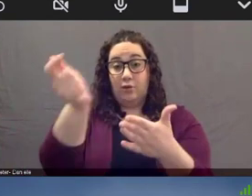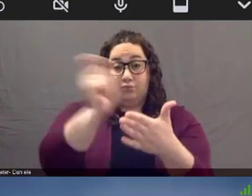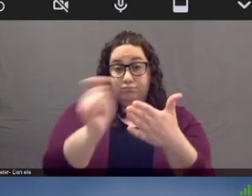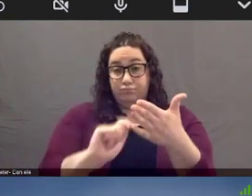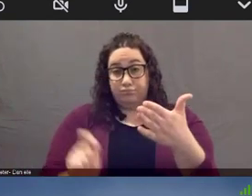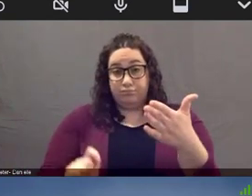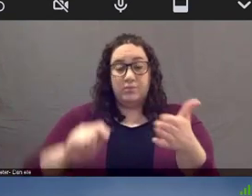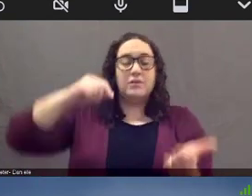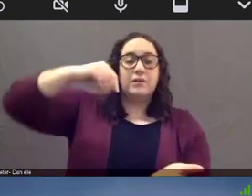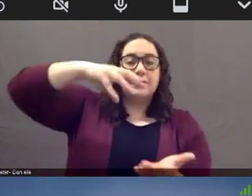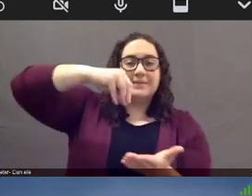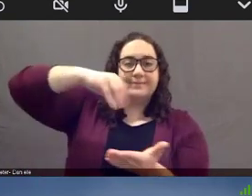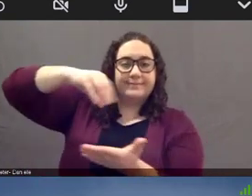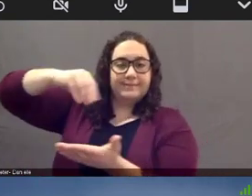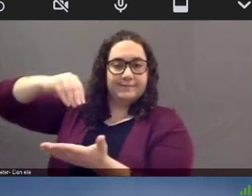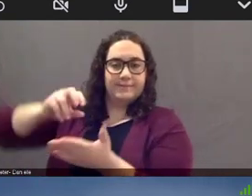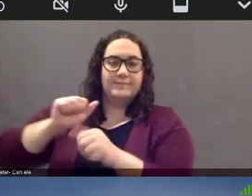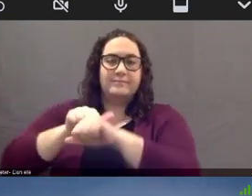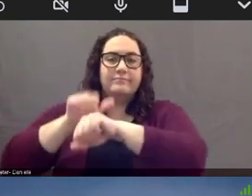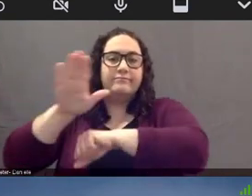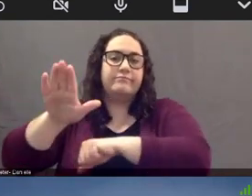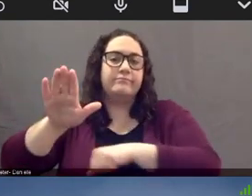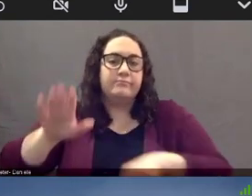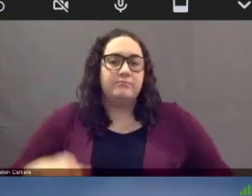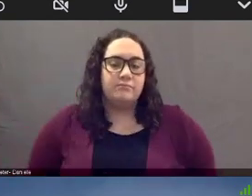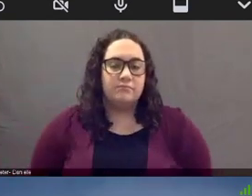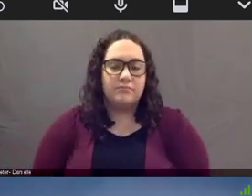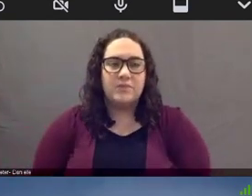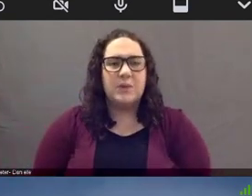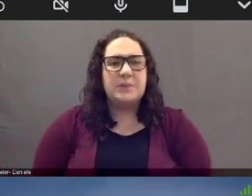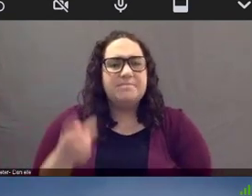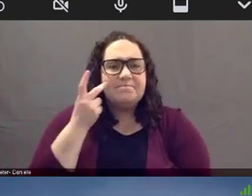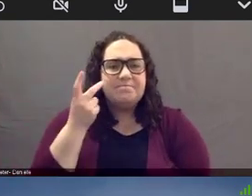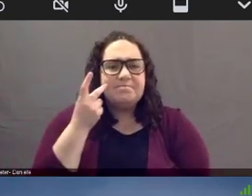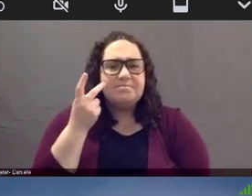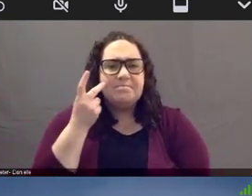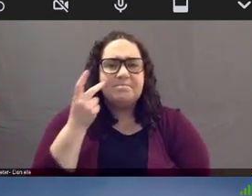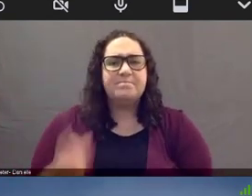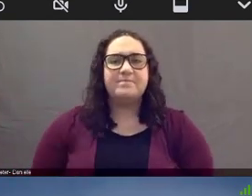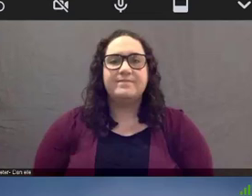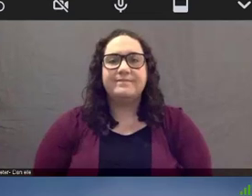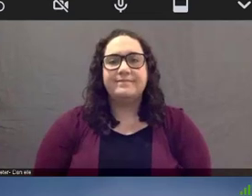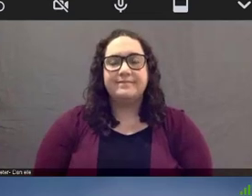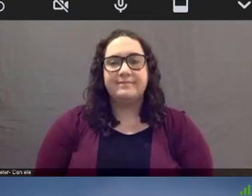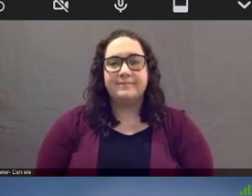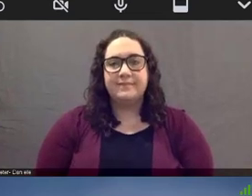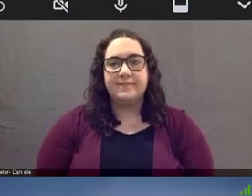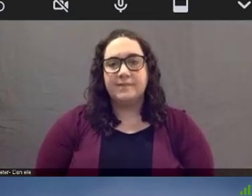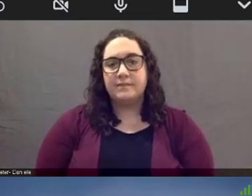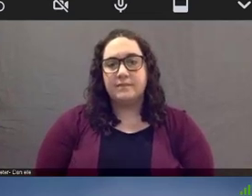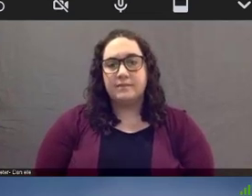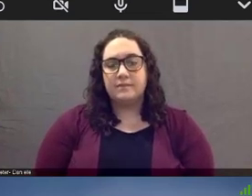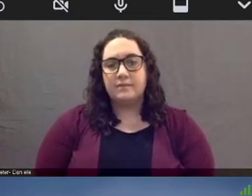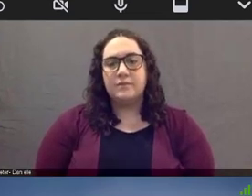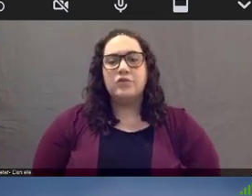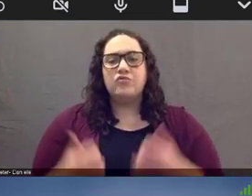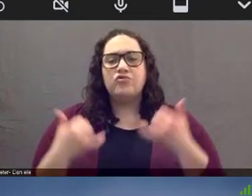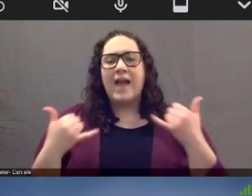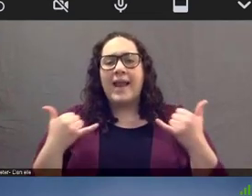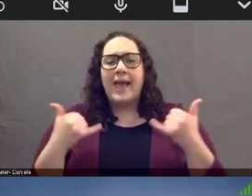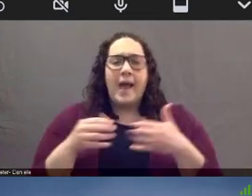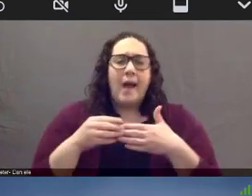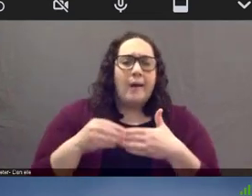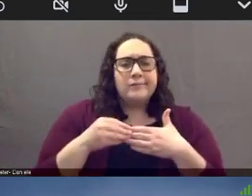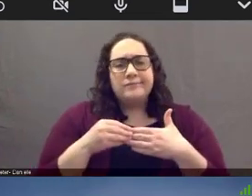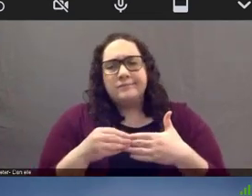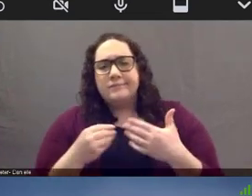final solutions. So we may do something like that as well. So things are still a little bit fluid, but we'll definitely,